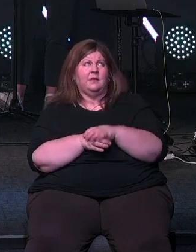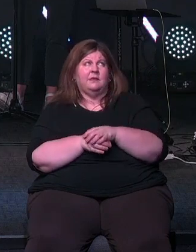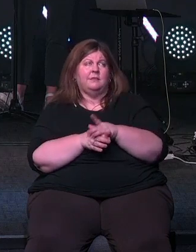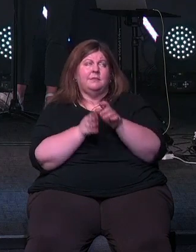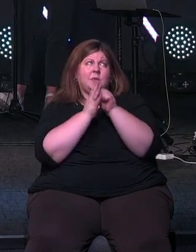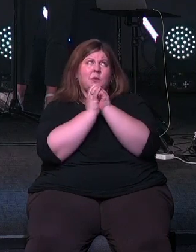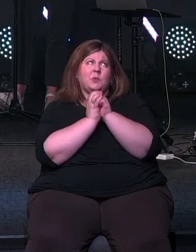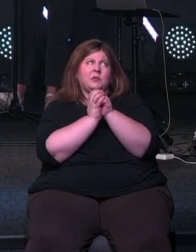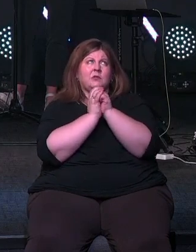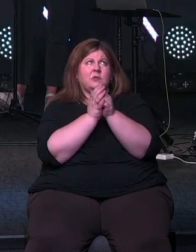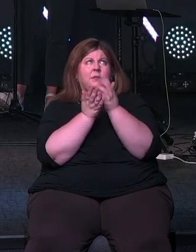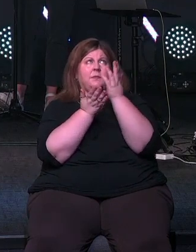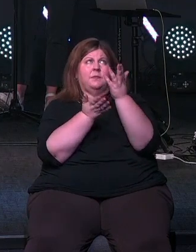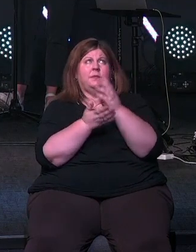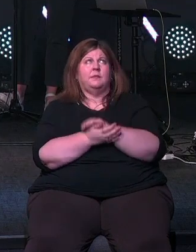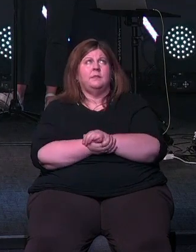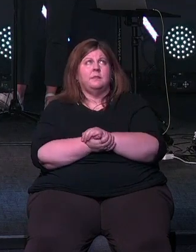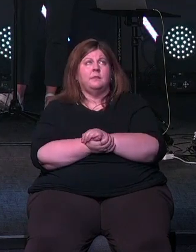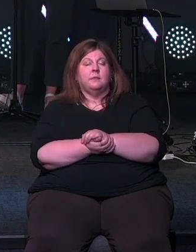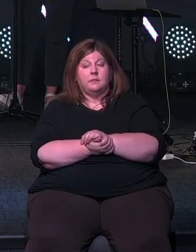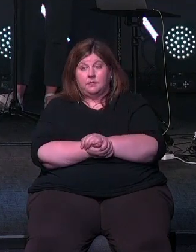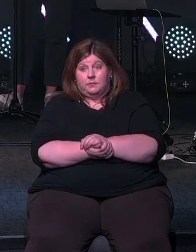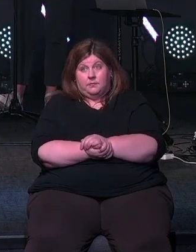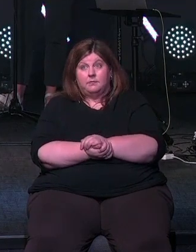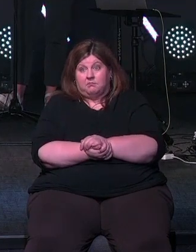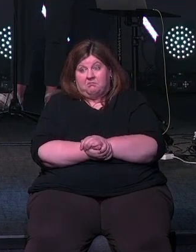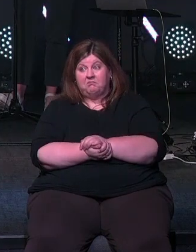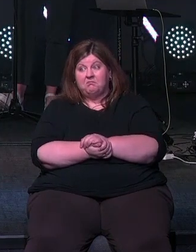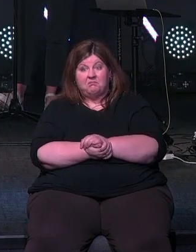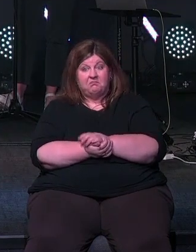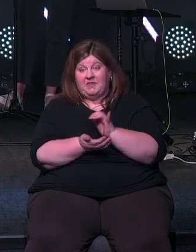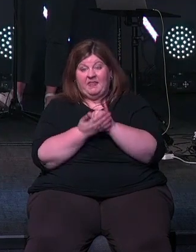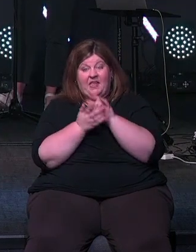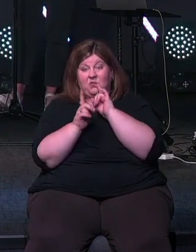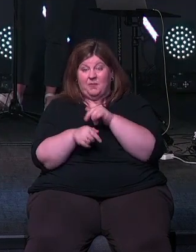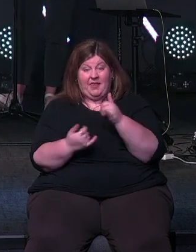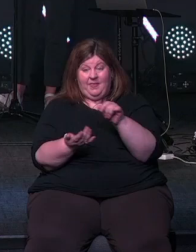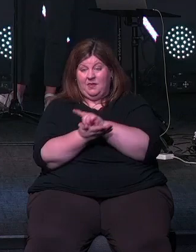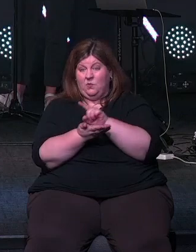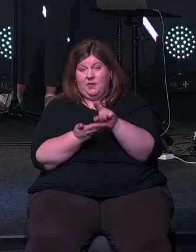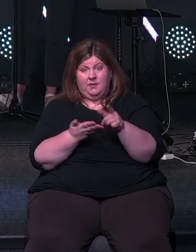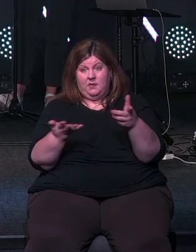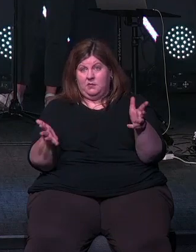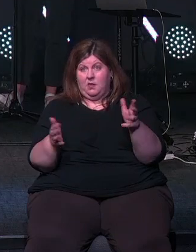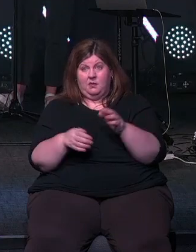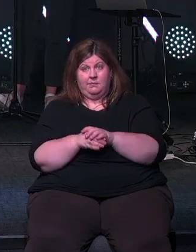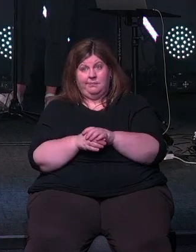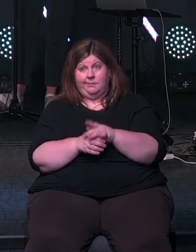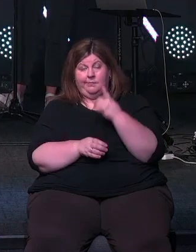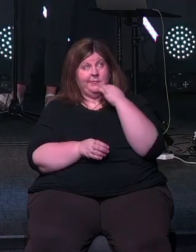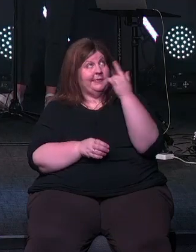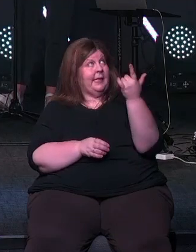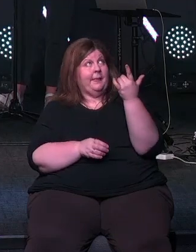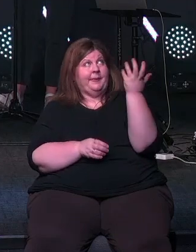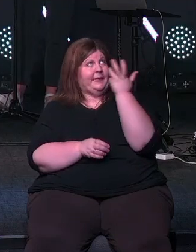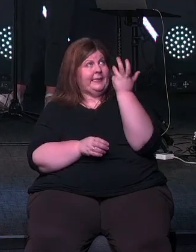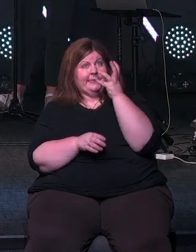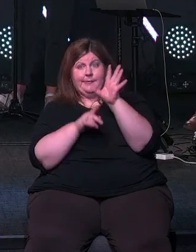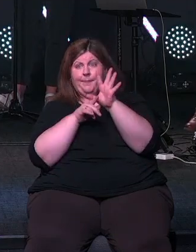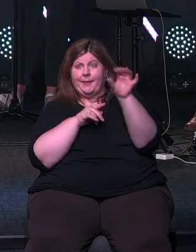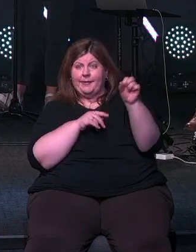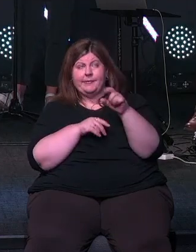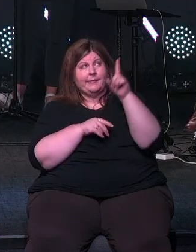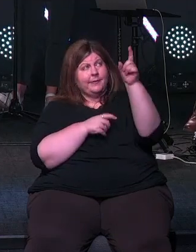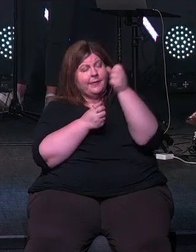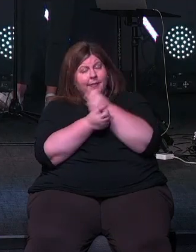worshiped. So that's how we're going to respond. We're just going to respond in worship. Because our God's amazing. Because he loves